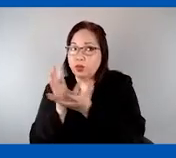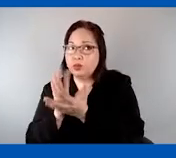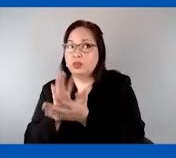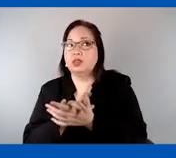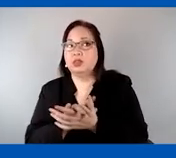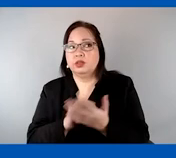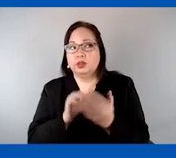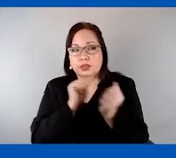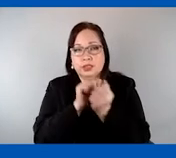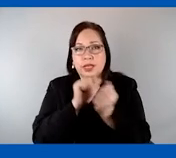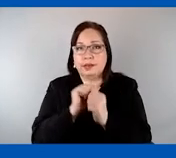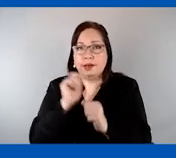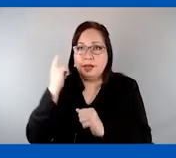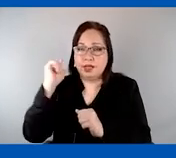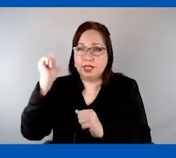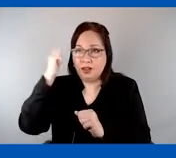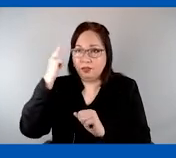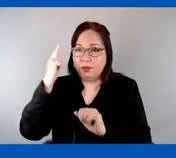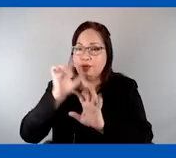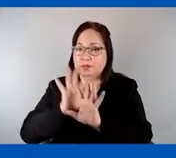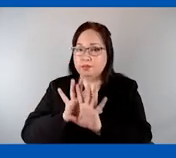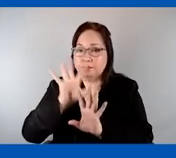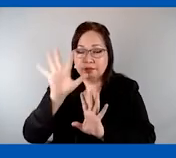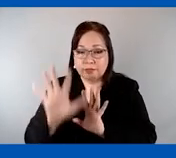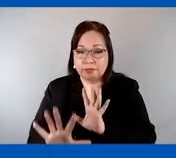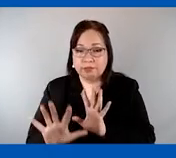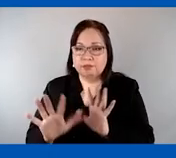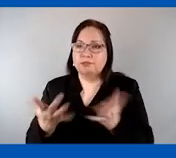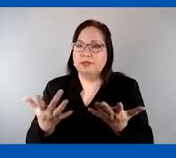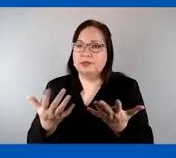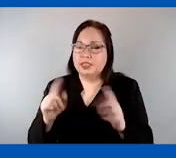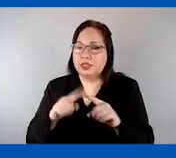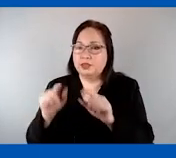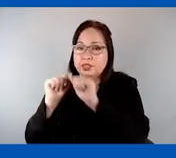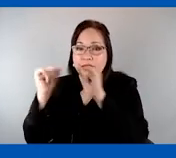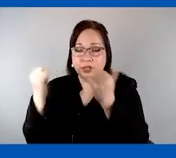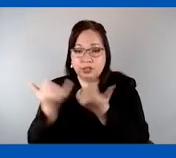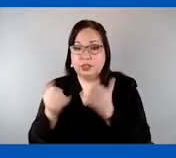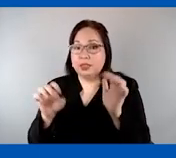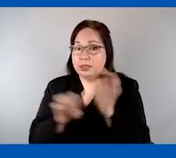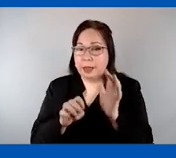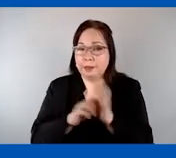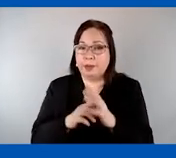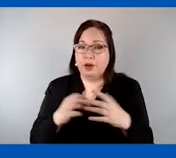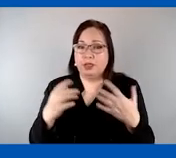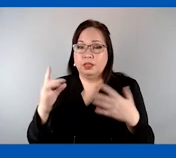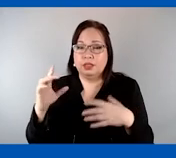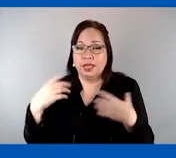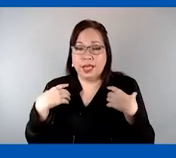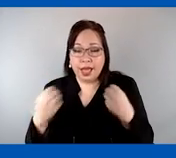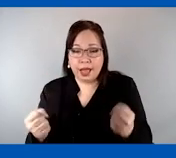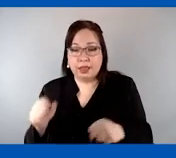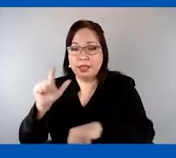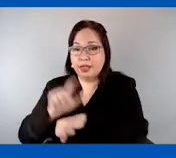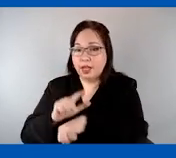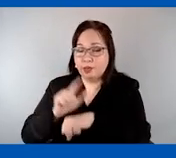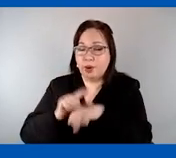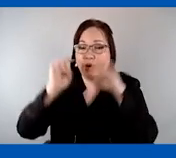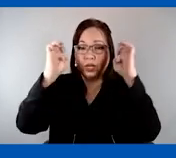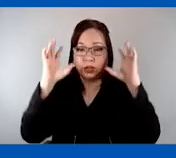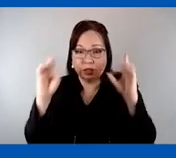service government agencies such as the field of education, health, labor,